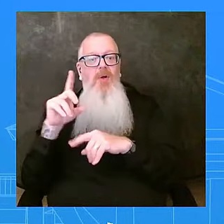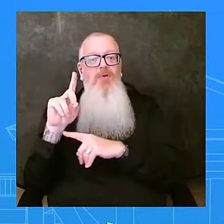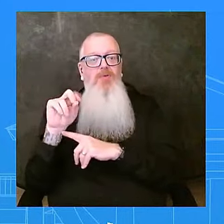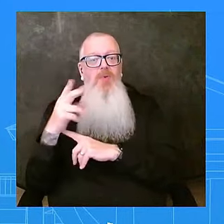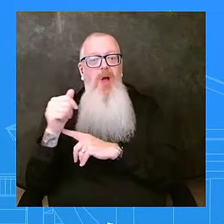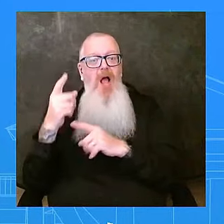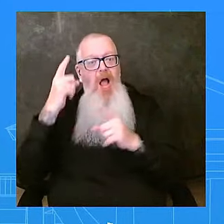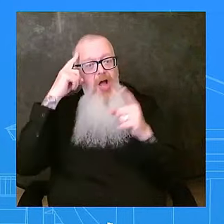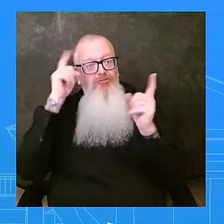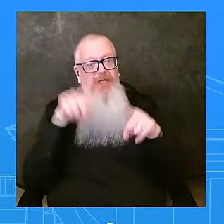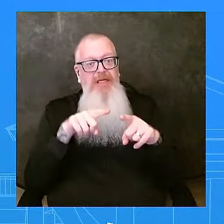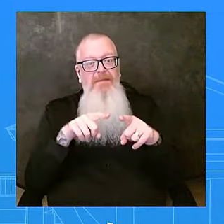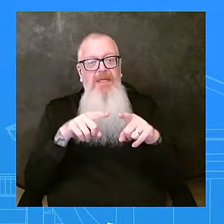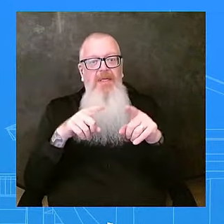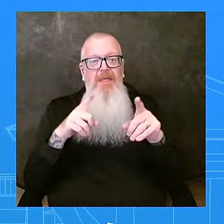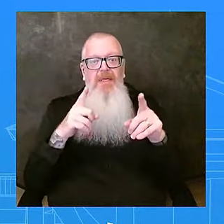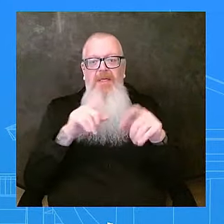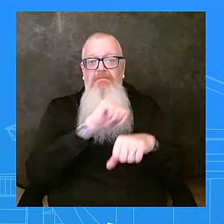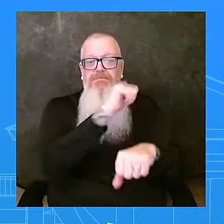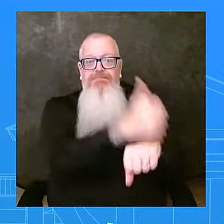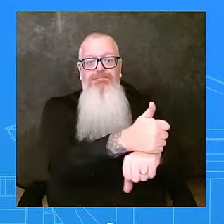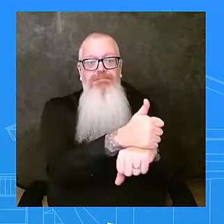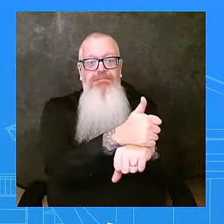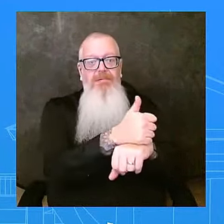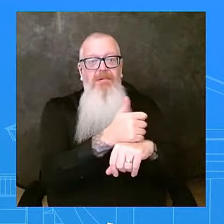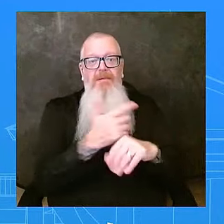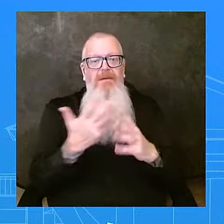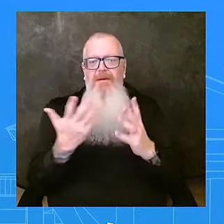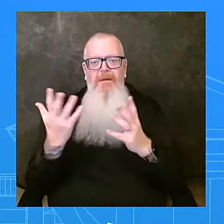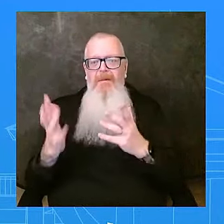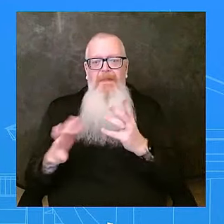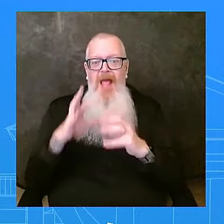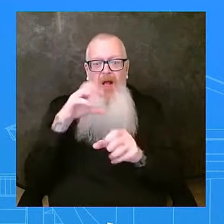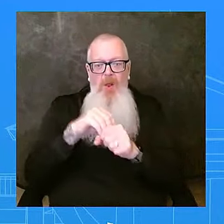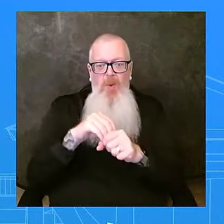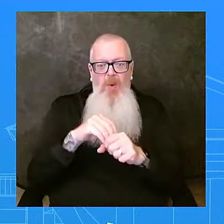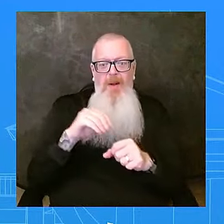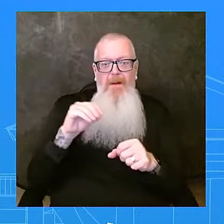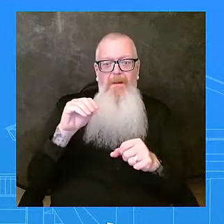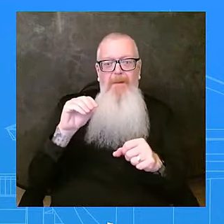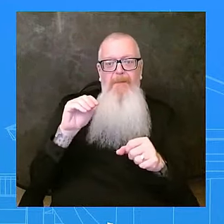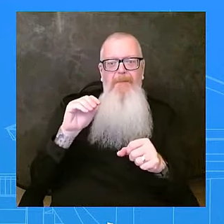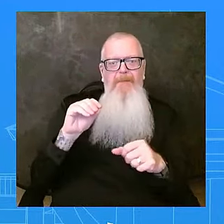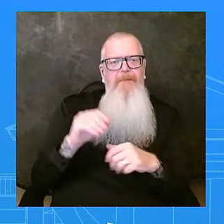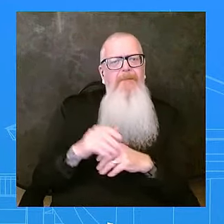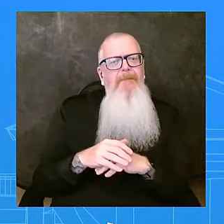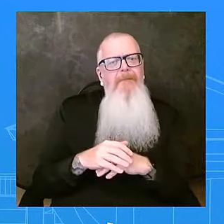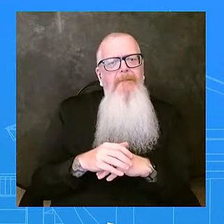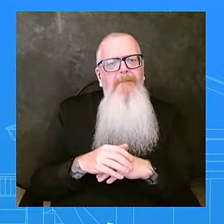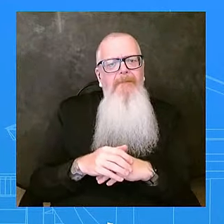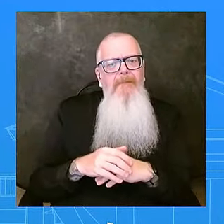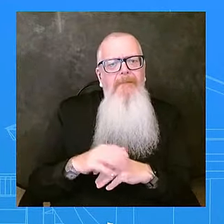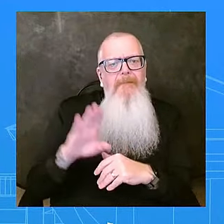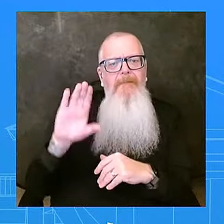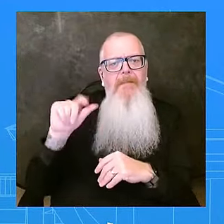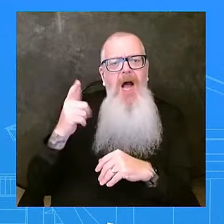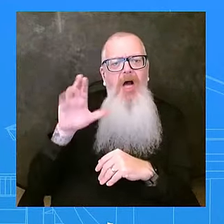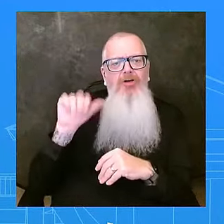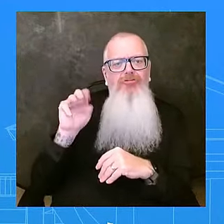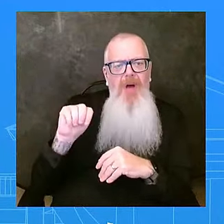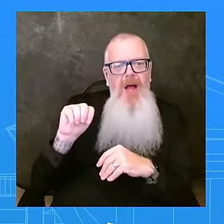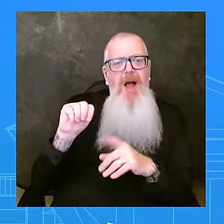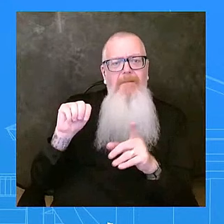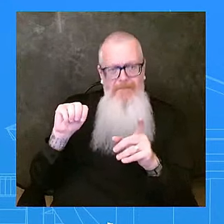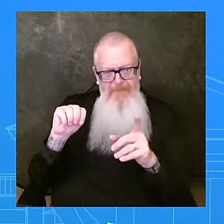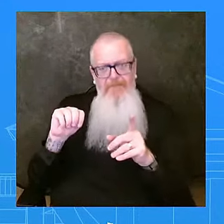yes, that included Bagram Air Base, by the end of May 2021. That deal also released 5,000 Taliban fighters